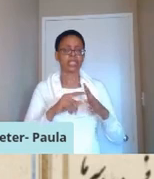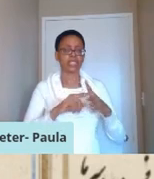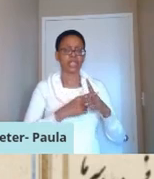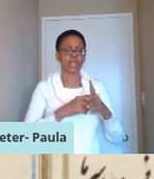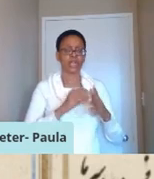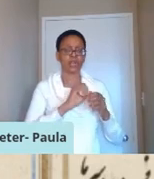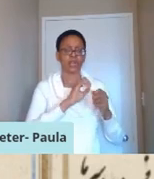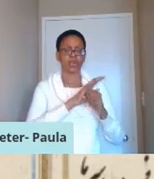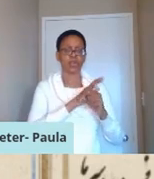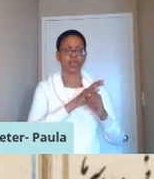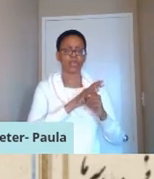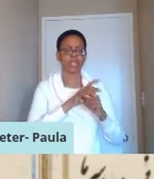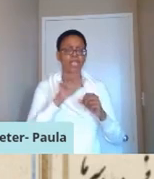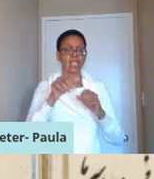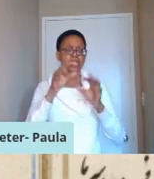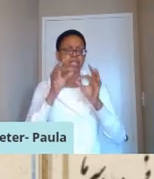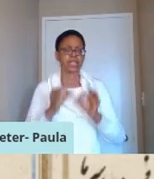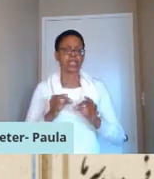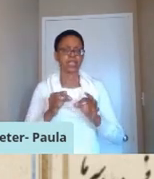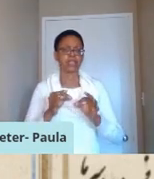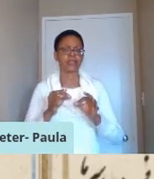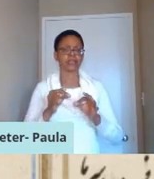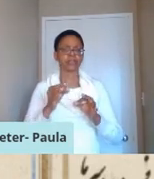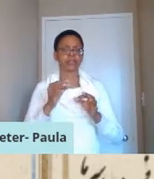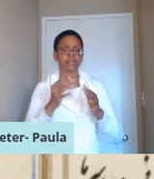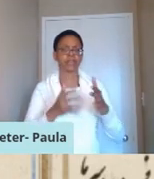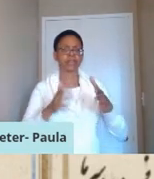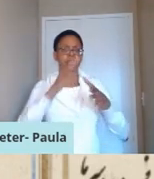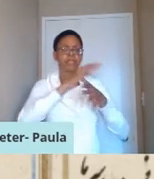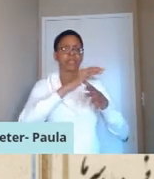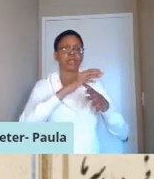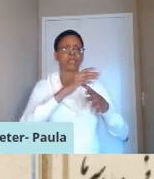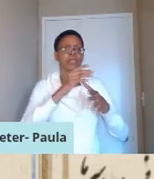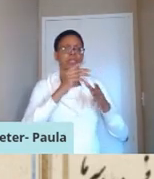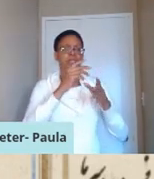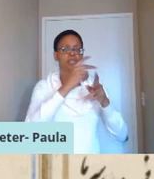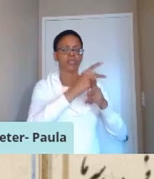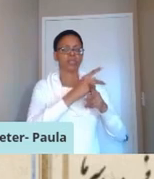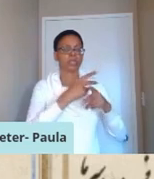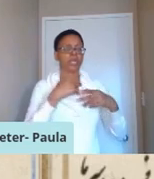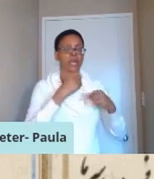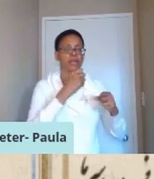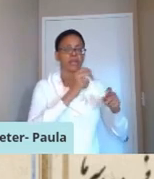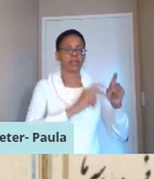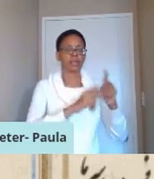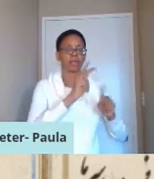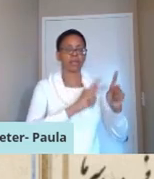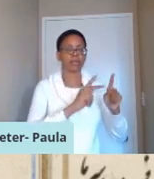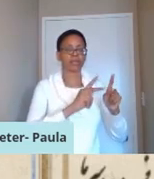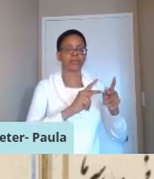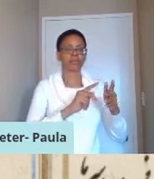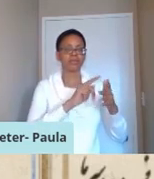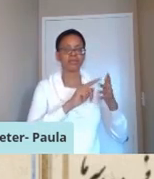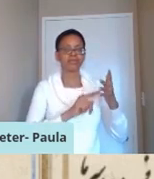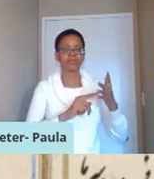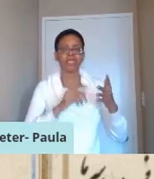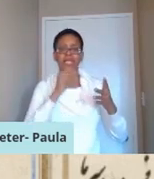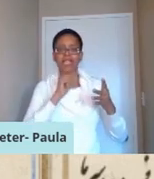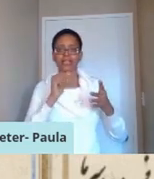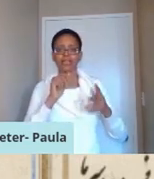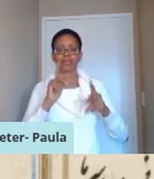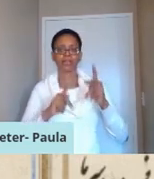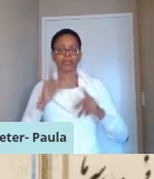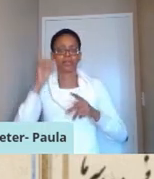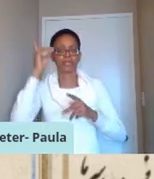to prioritize treatment for healthy individuals while leaving out some, especially elders, patients with